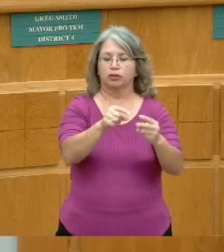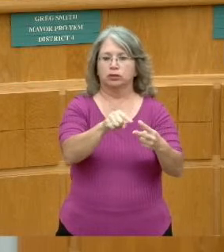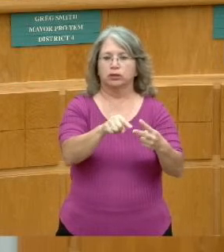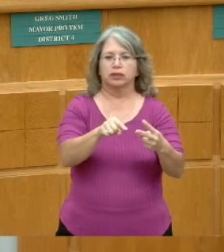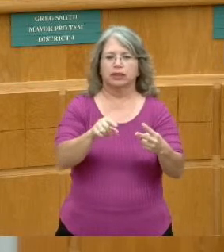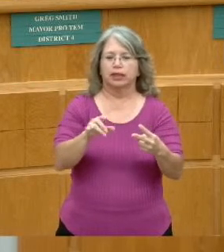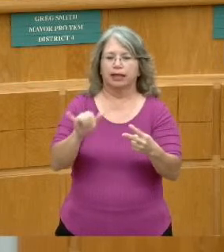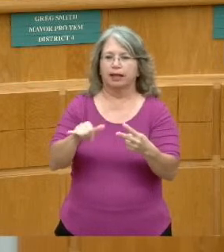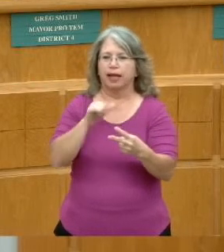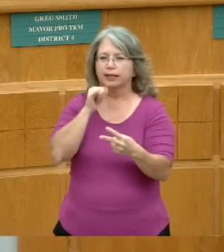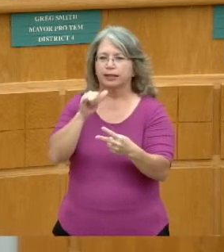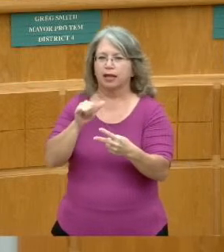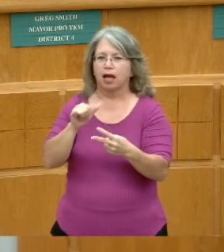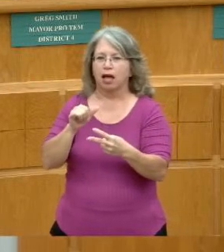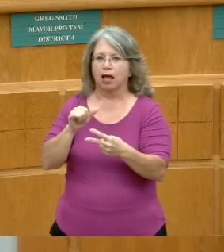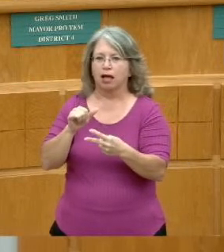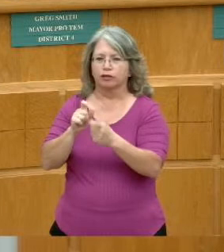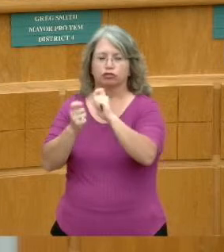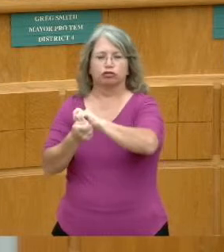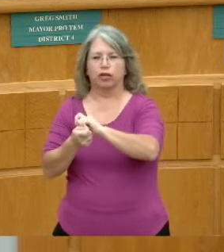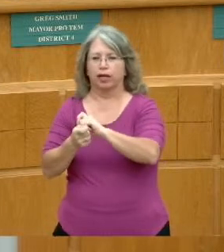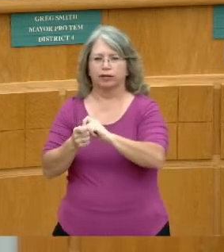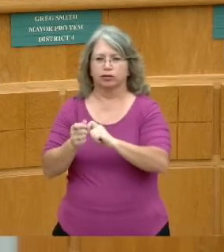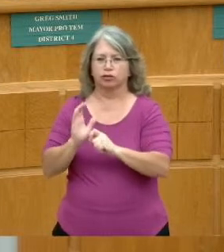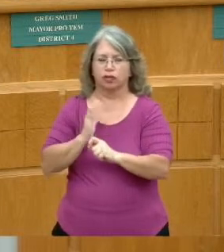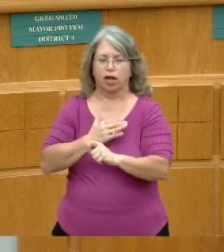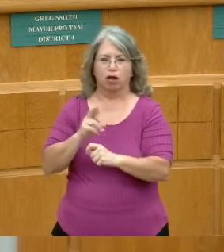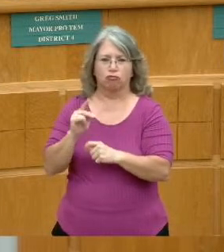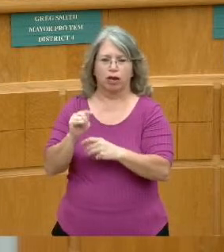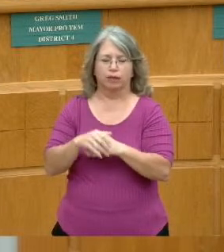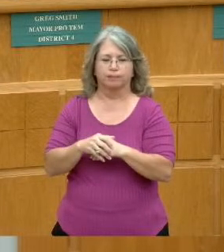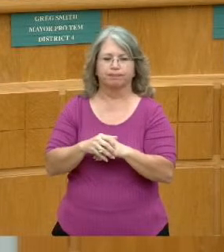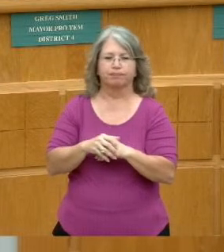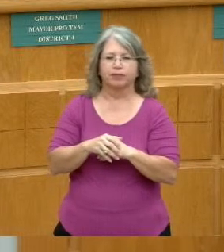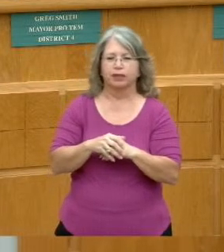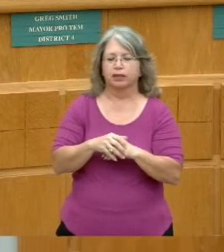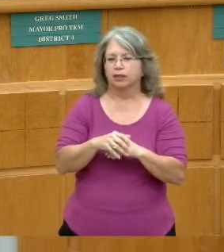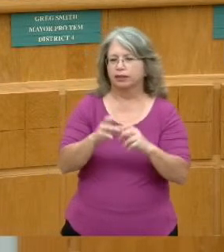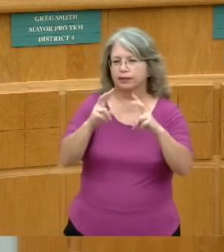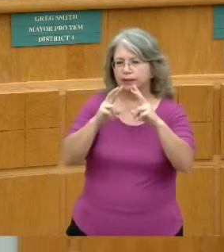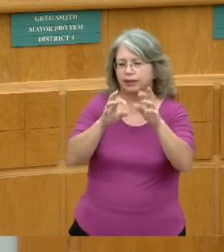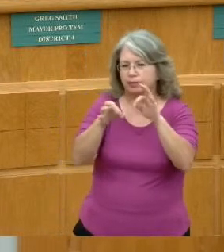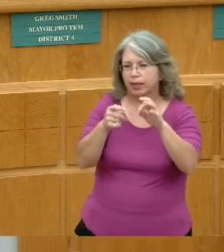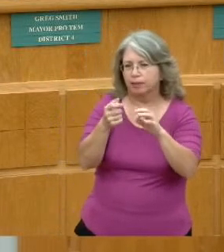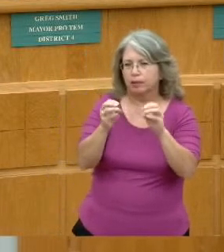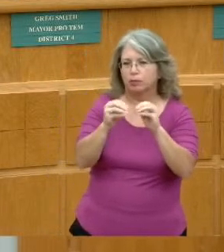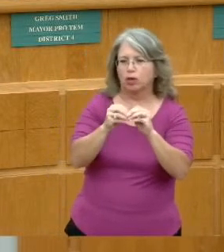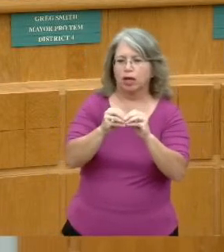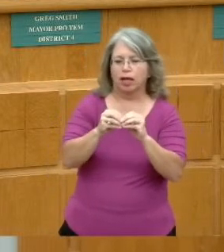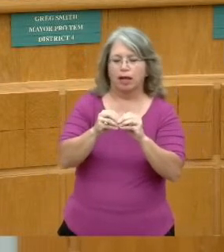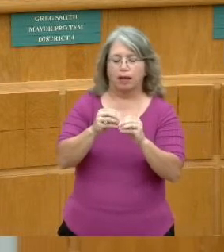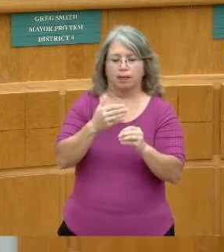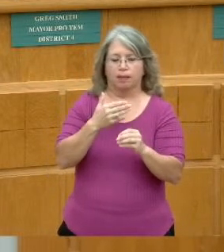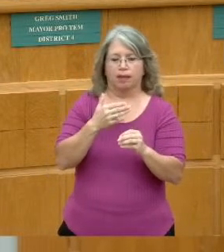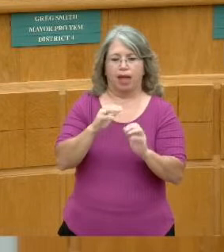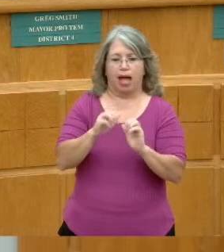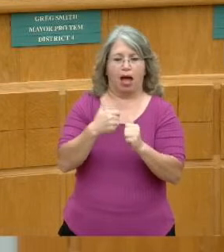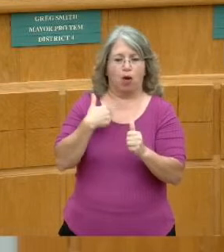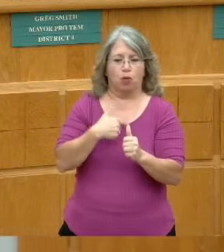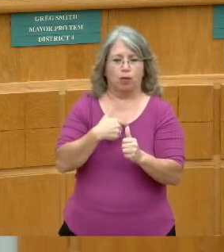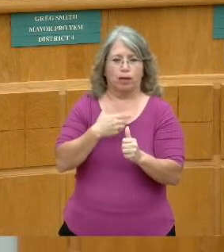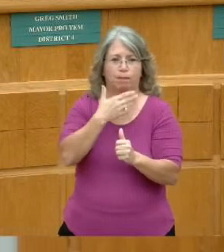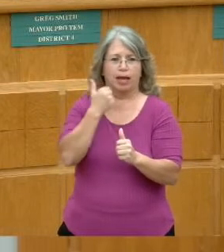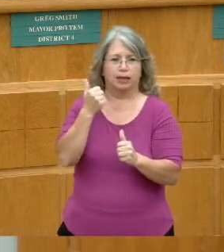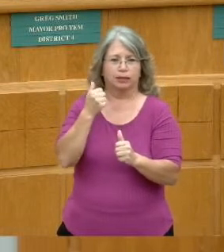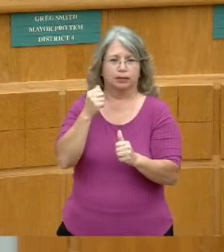into that a little bit deeper, our primary way of estimating the transmission rate is through fatalities. We've seen no fatalities from